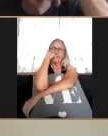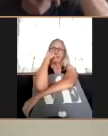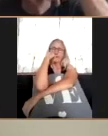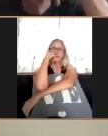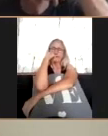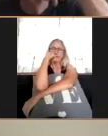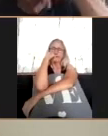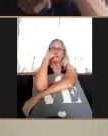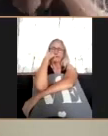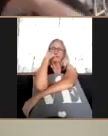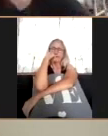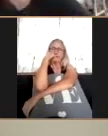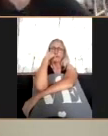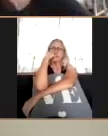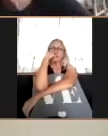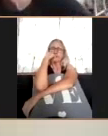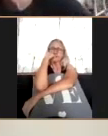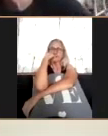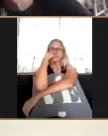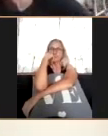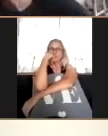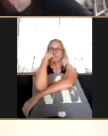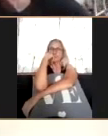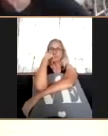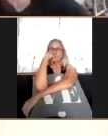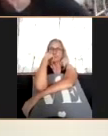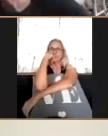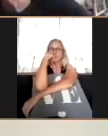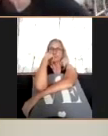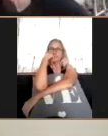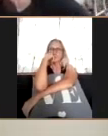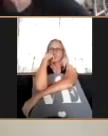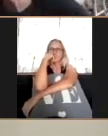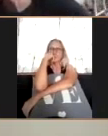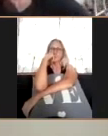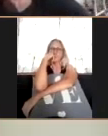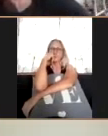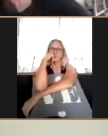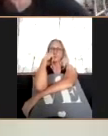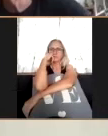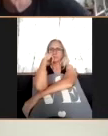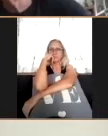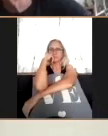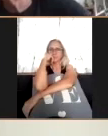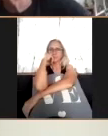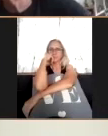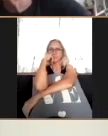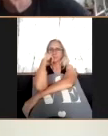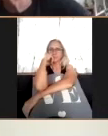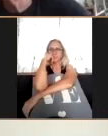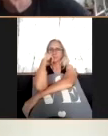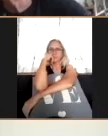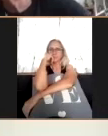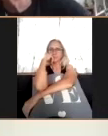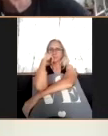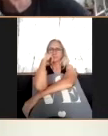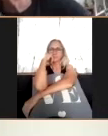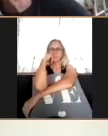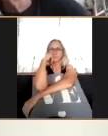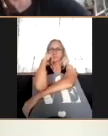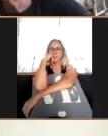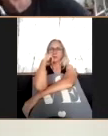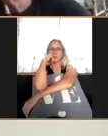out of its eggshell. Just born, baby sea turtle. And watch what it